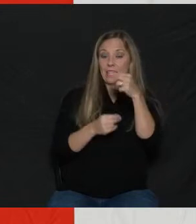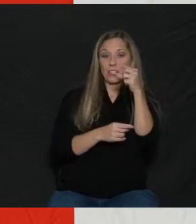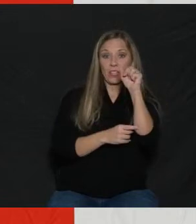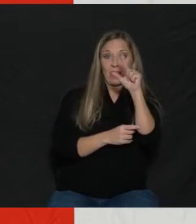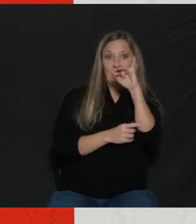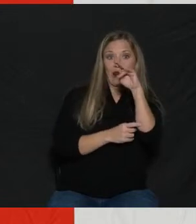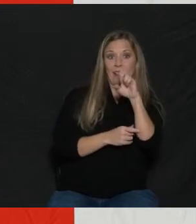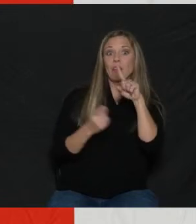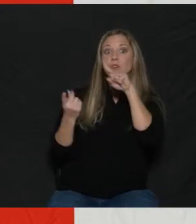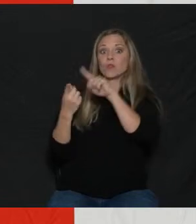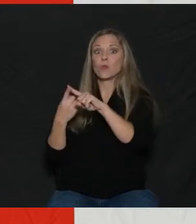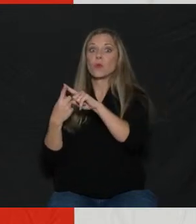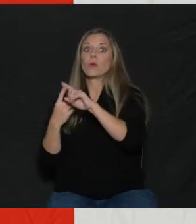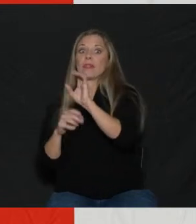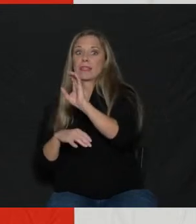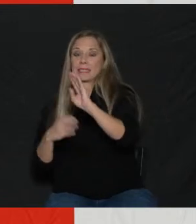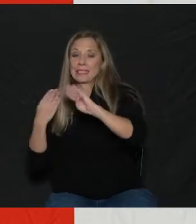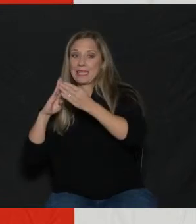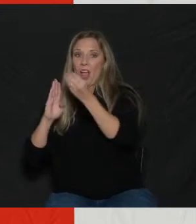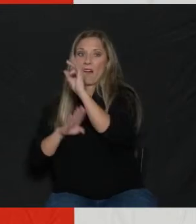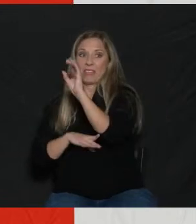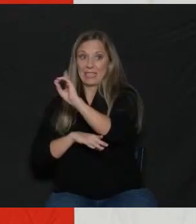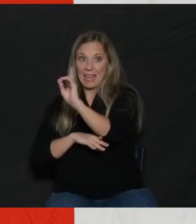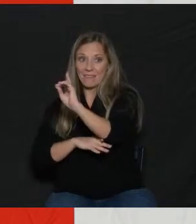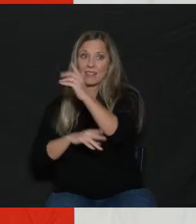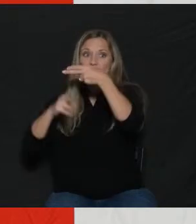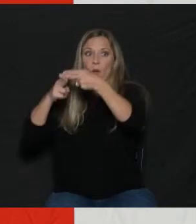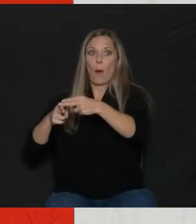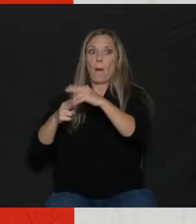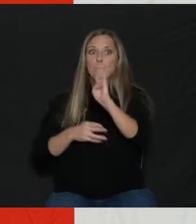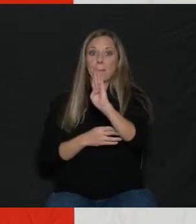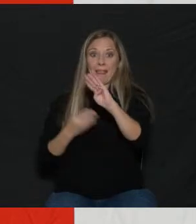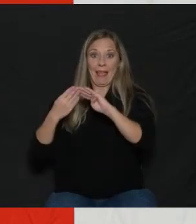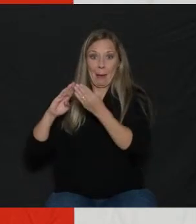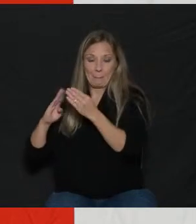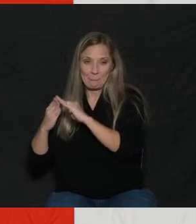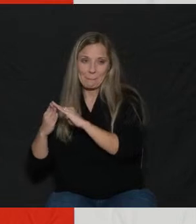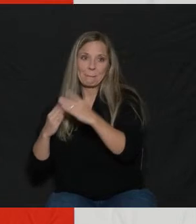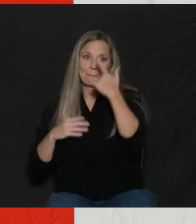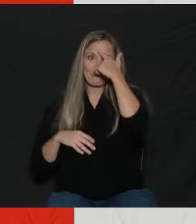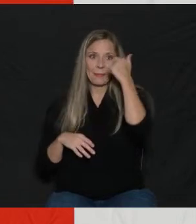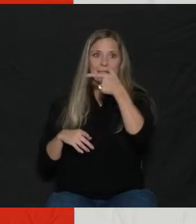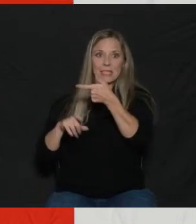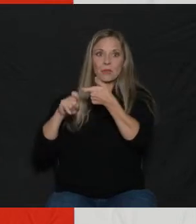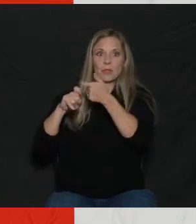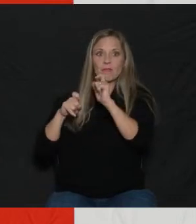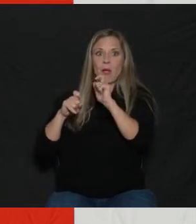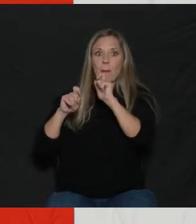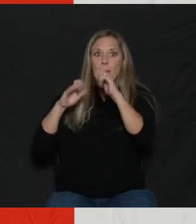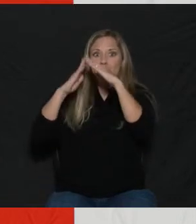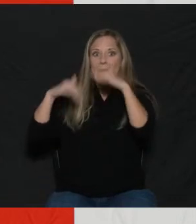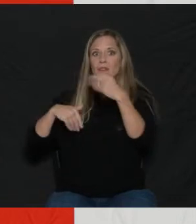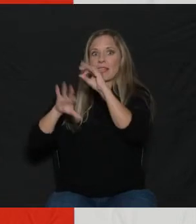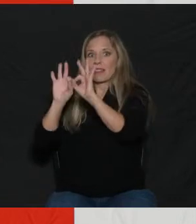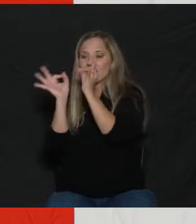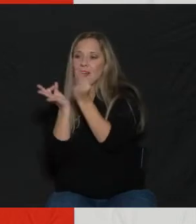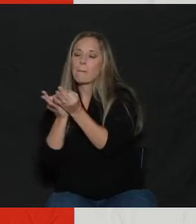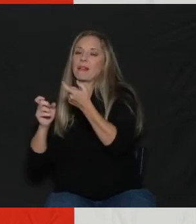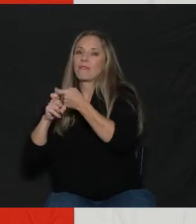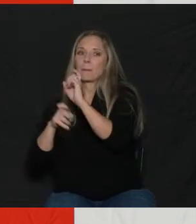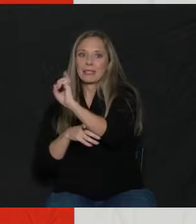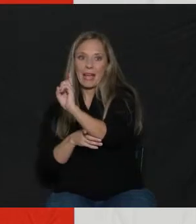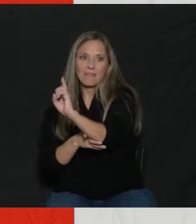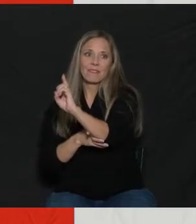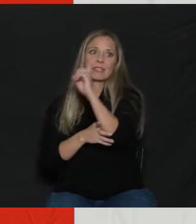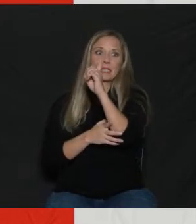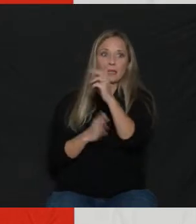called Bethlehem, because he was of the house and the family line of David, to be registered along with Mary, who was engaged to him and